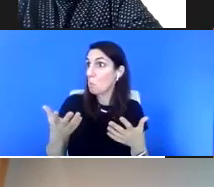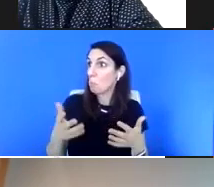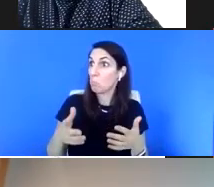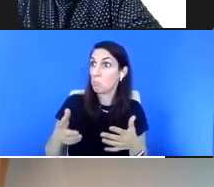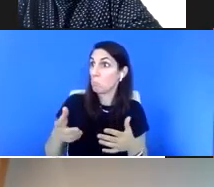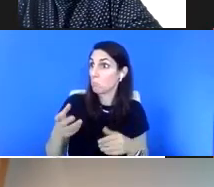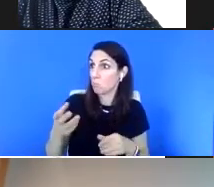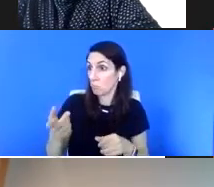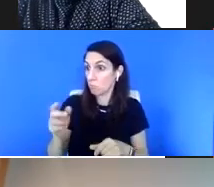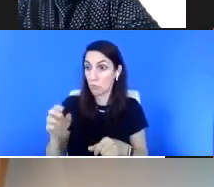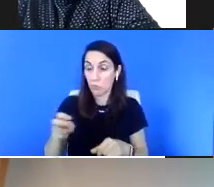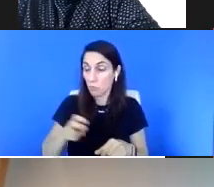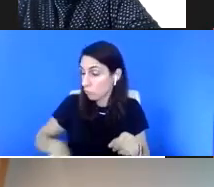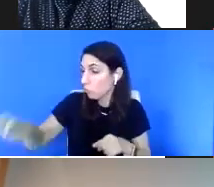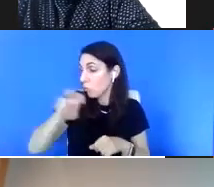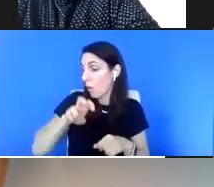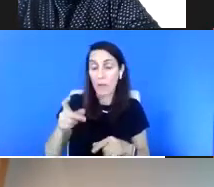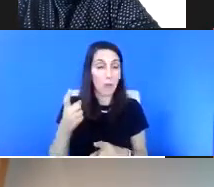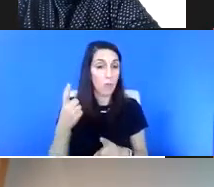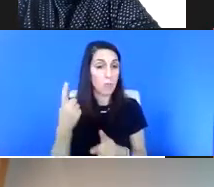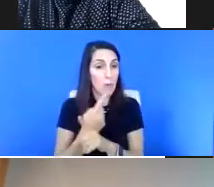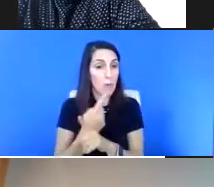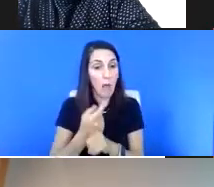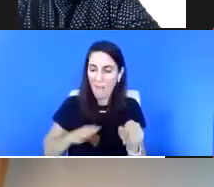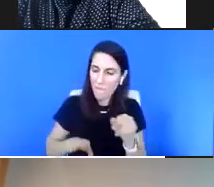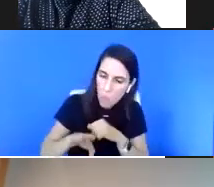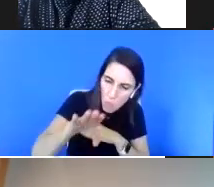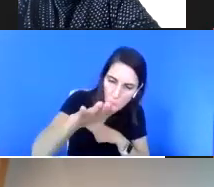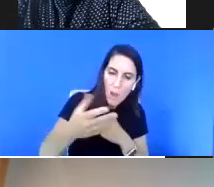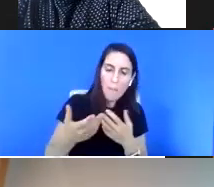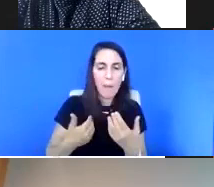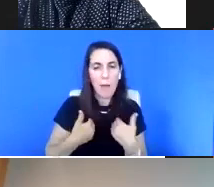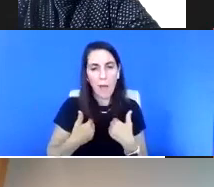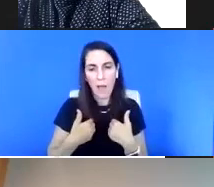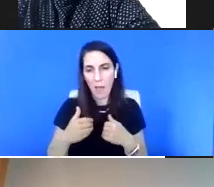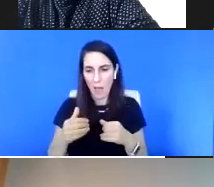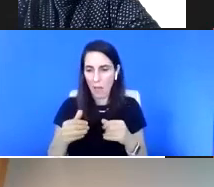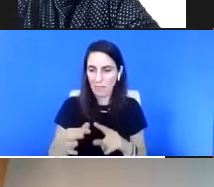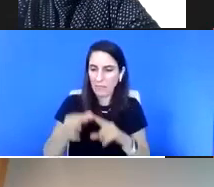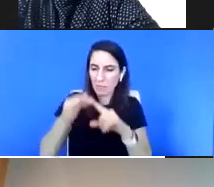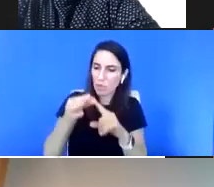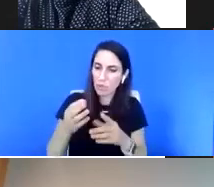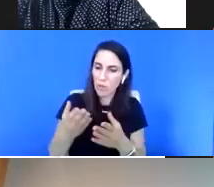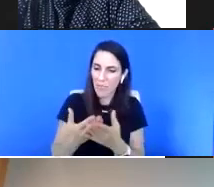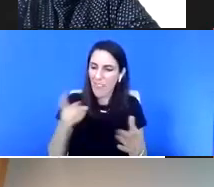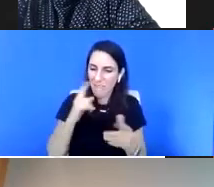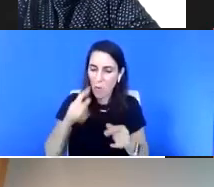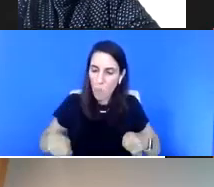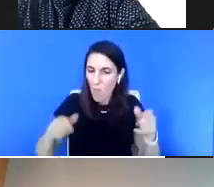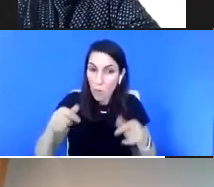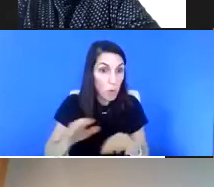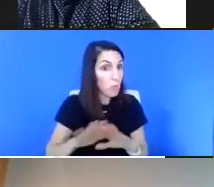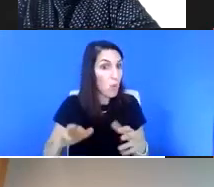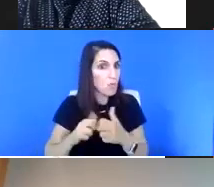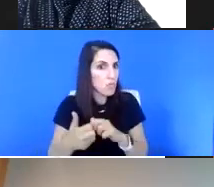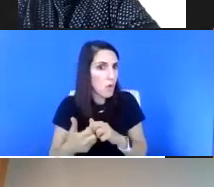area that is fully accessible, that has ramps and has curb cuts and all those kind of things that I can get around in my wheelchair, so that there are no issues